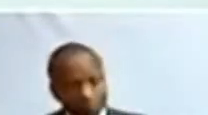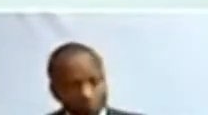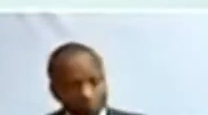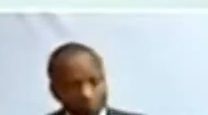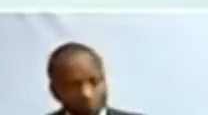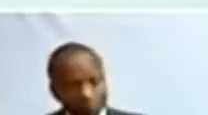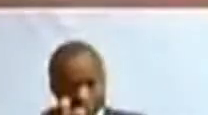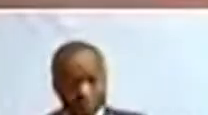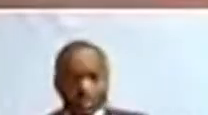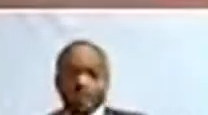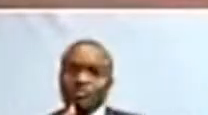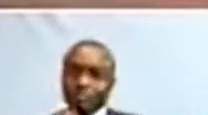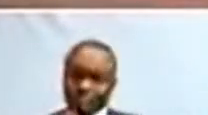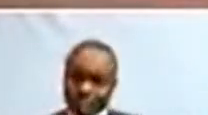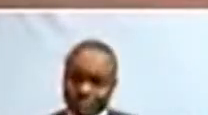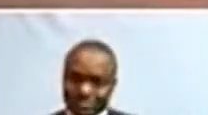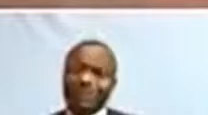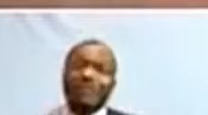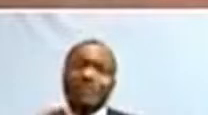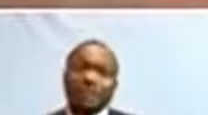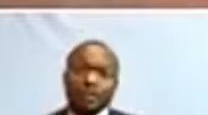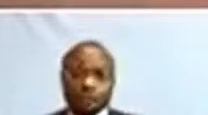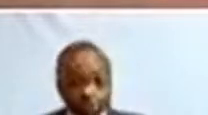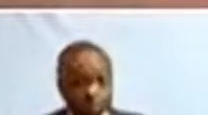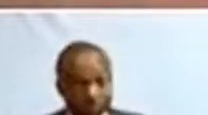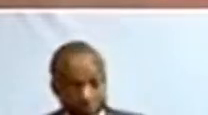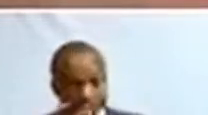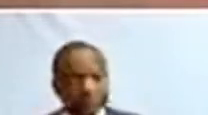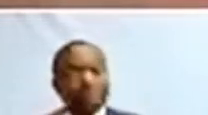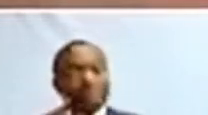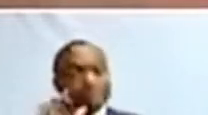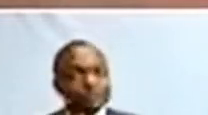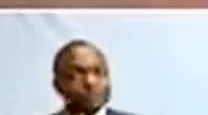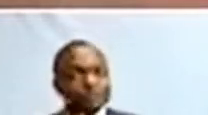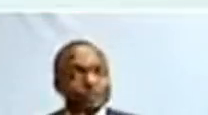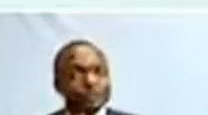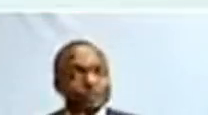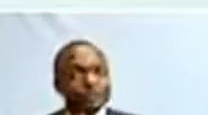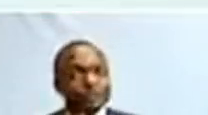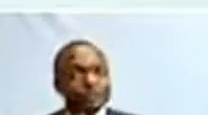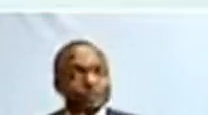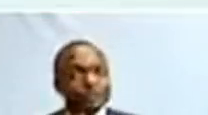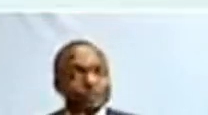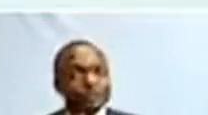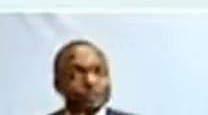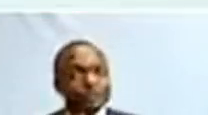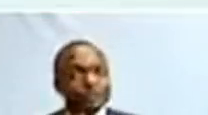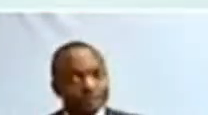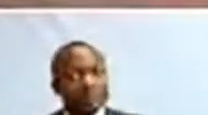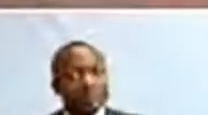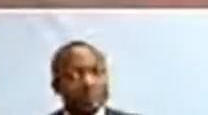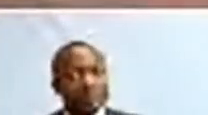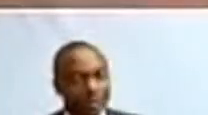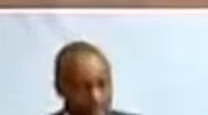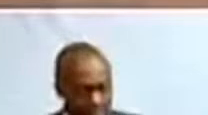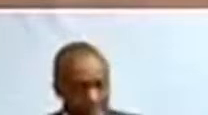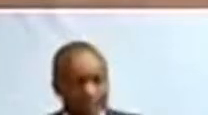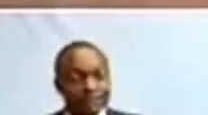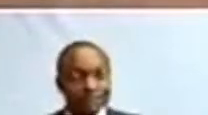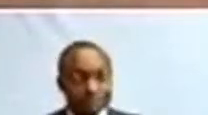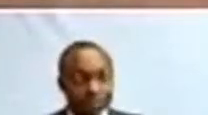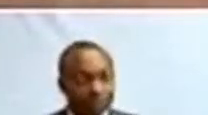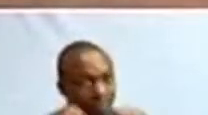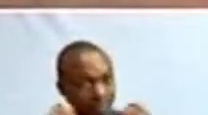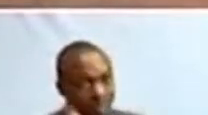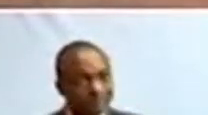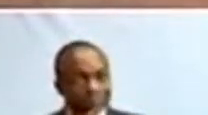Chair, on that page? No, I'm just saying yes, all of you. Yes. DF was there. This team, actually, we went through the report. And you